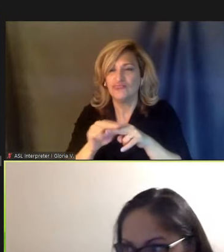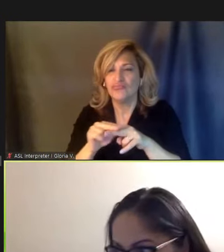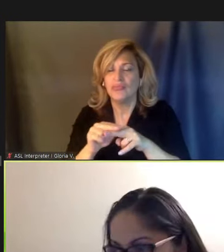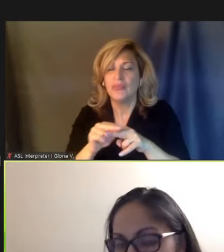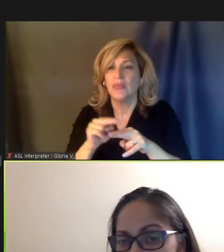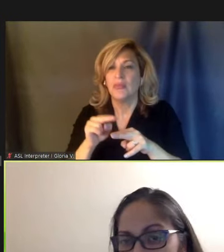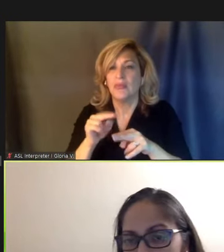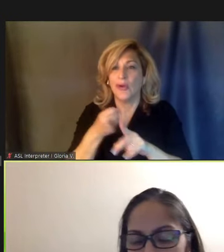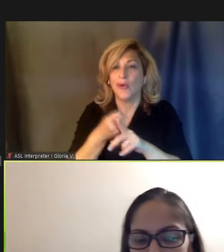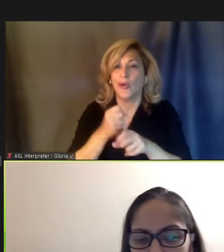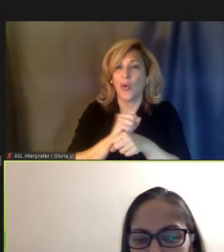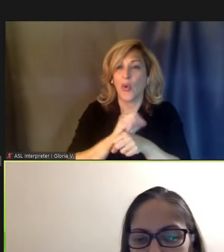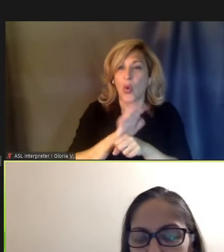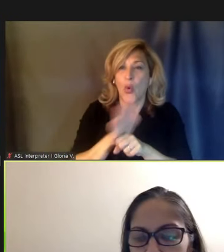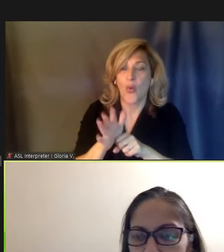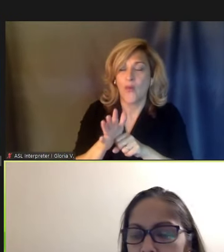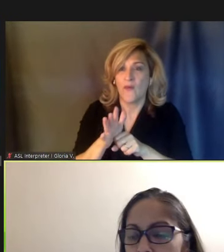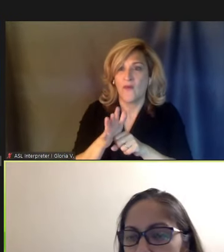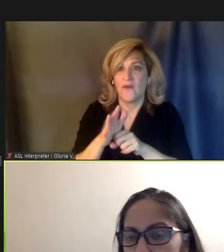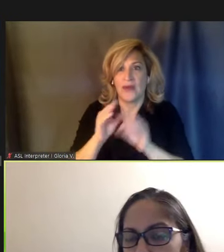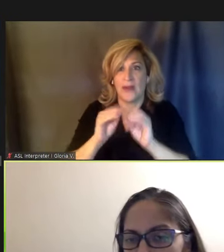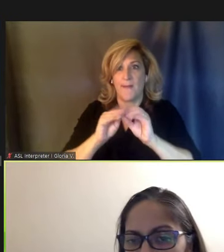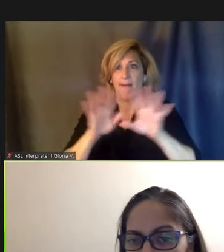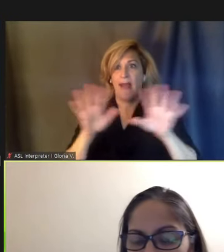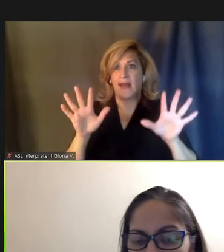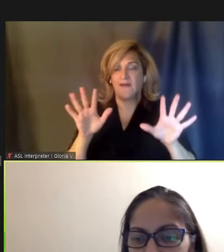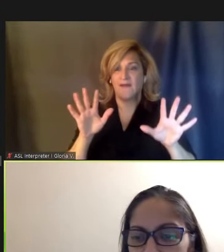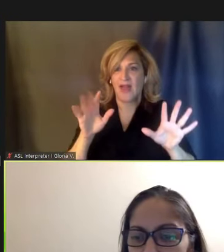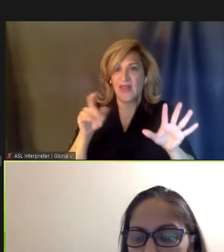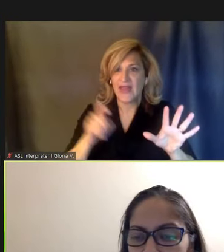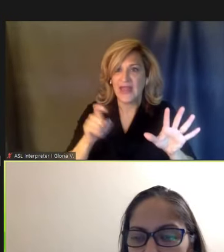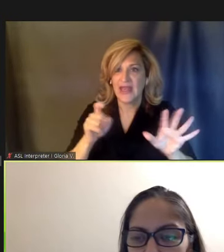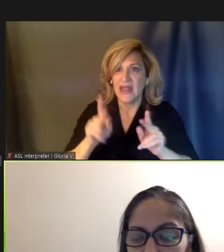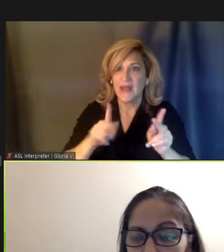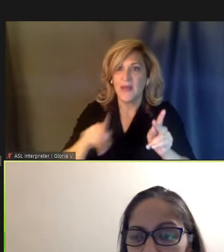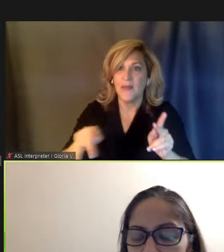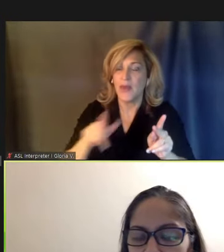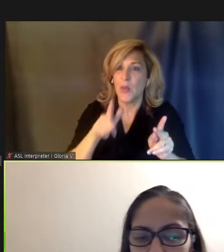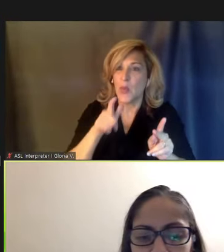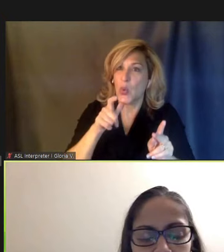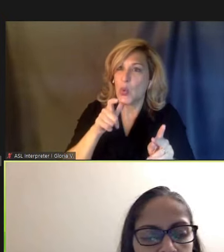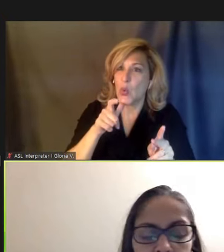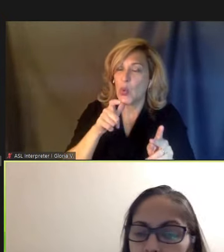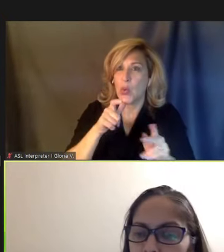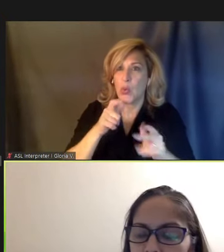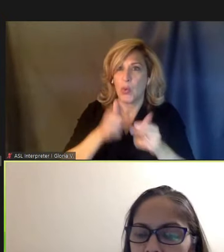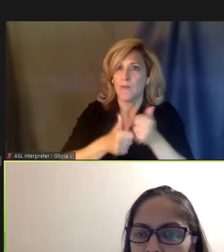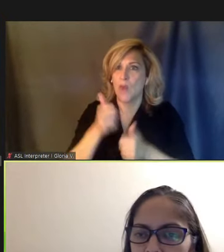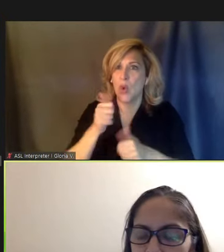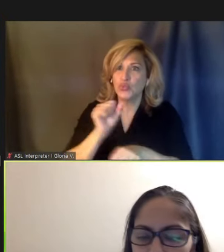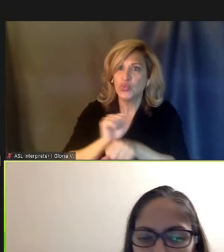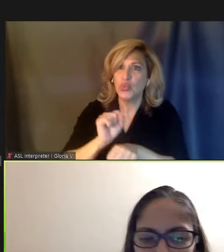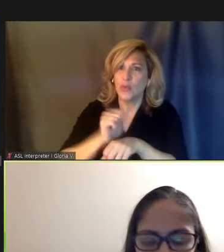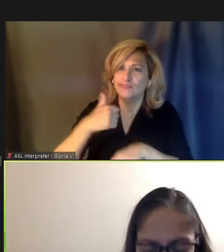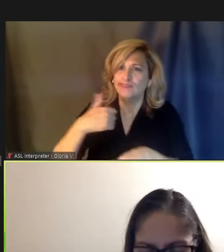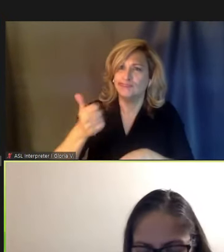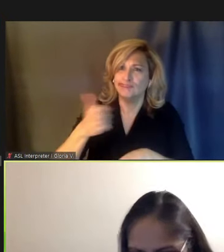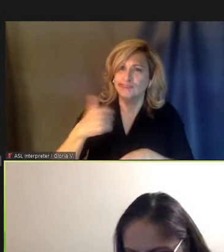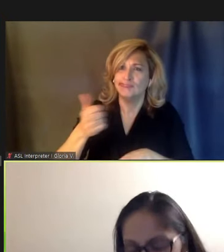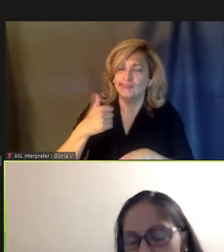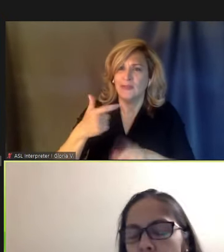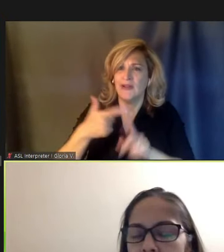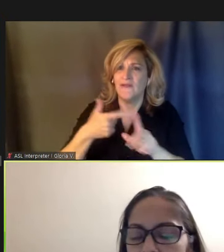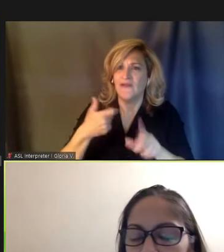to magnify the need where frontline workers relied heavily on transportation to and from their